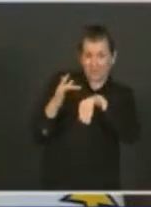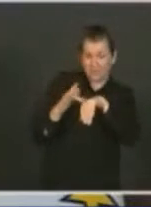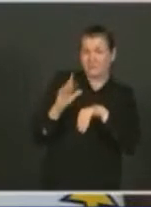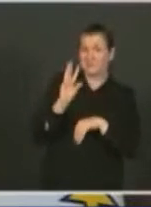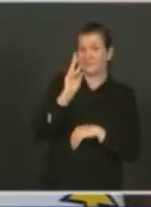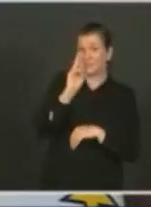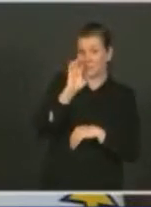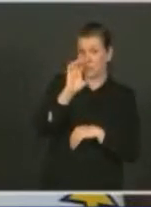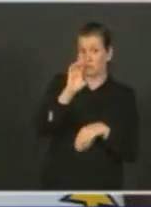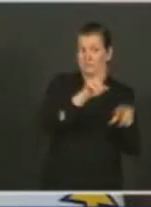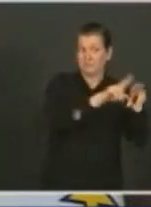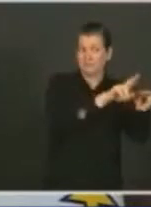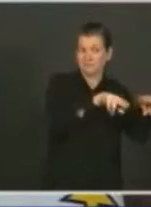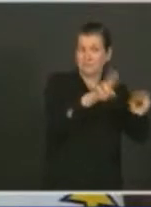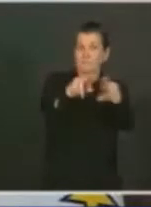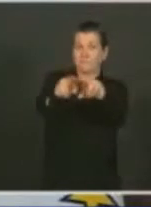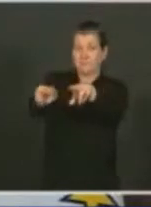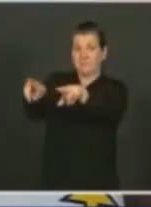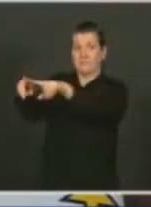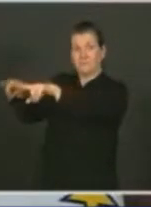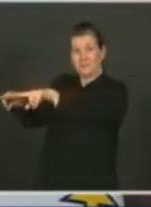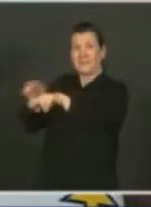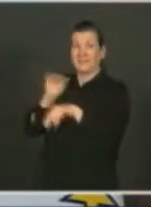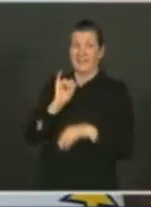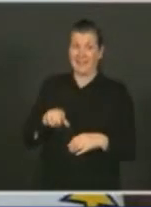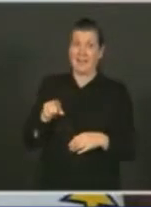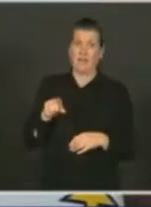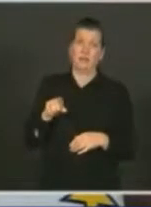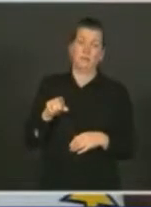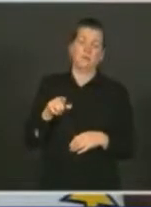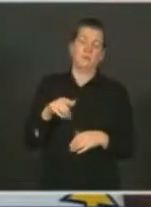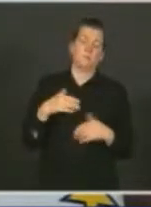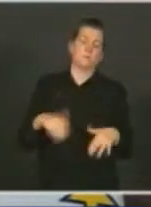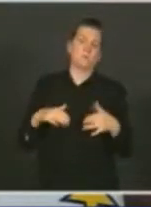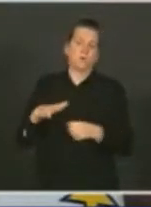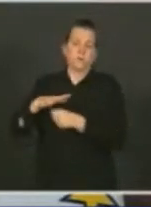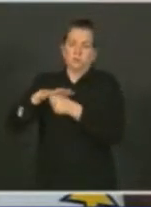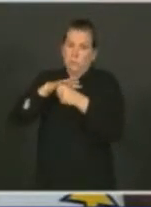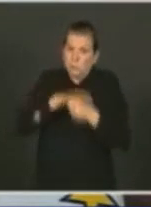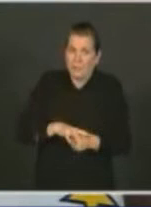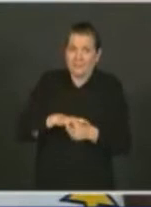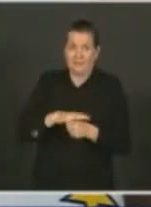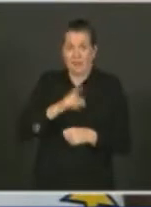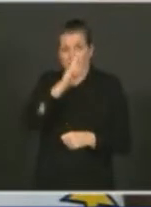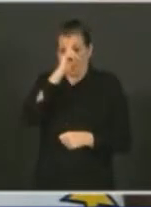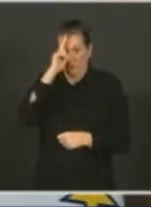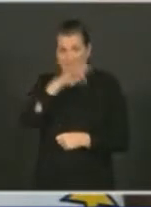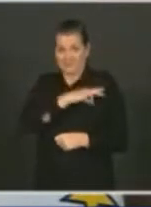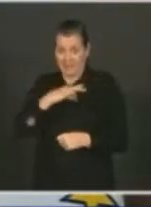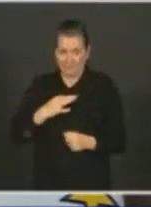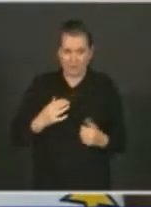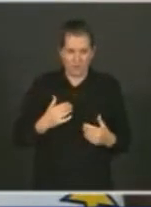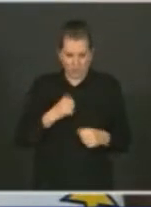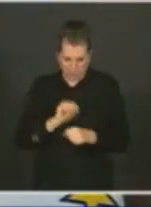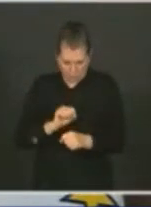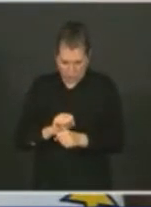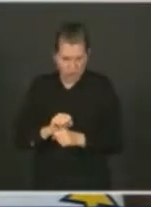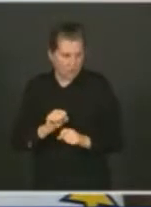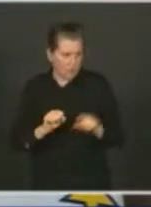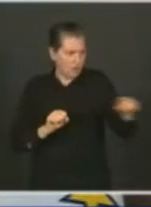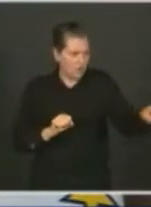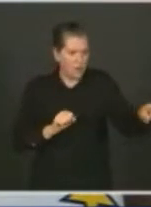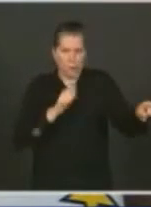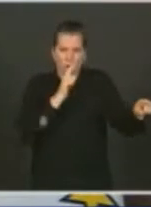That puts an enormous strain on our hospitals and on our staff. It also is it's